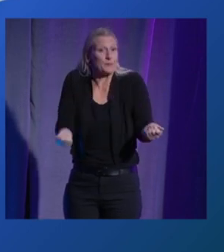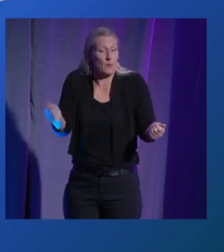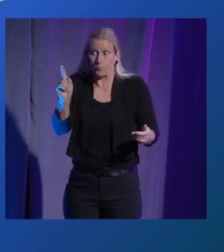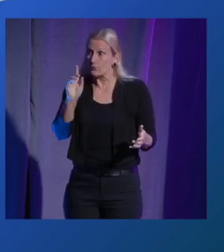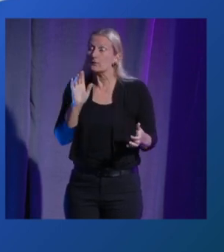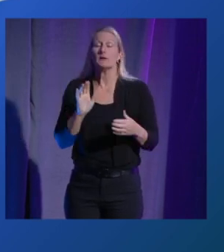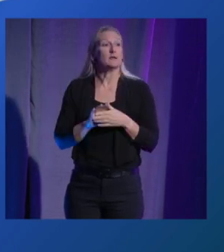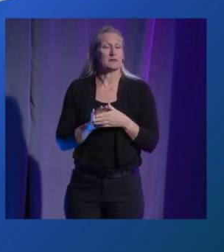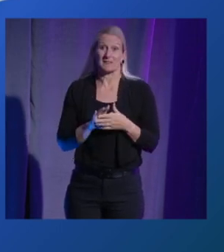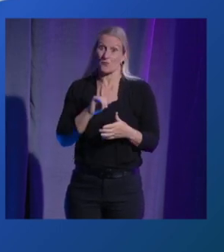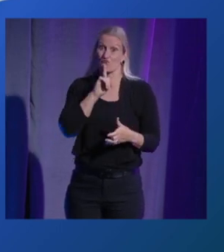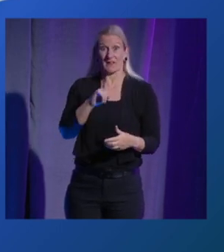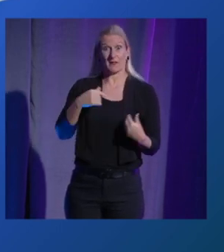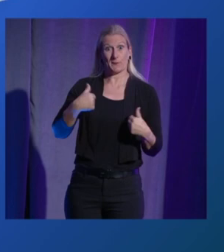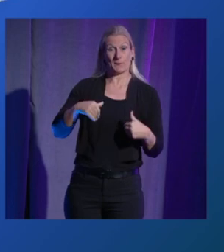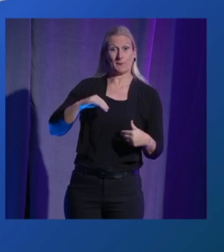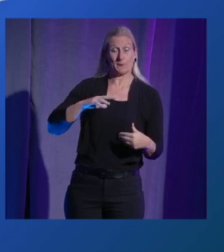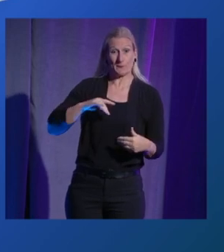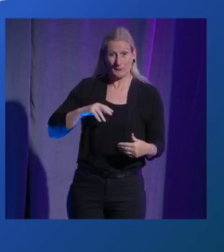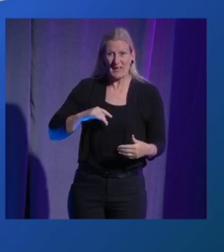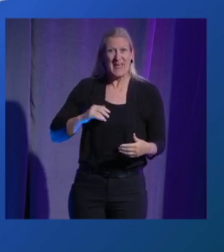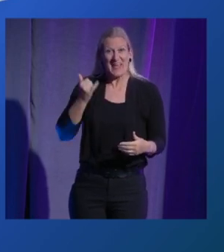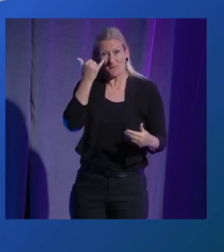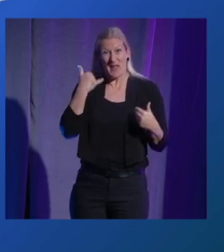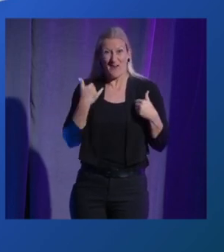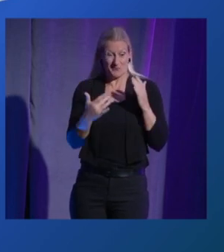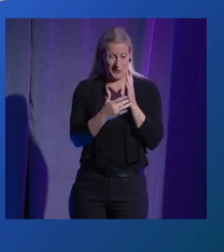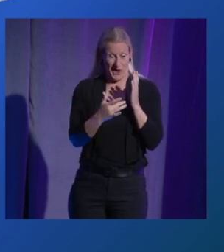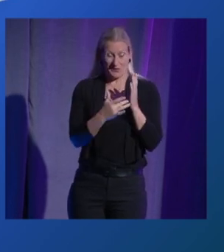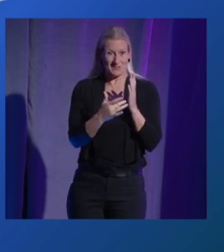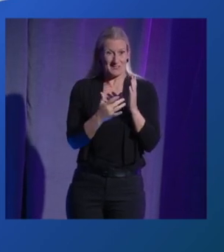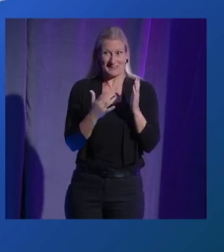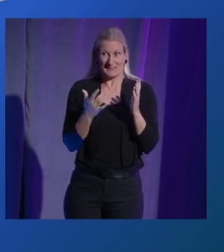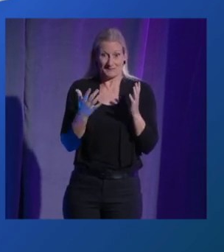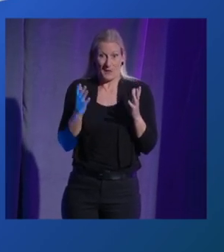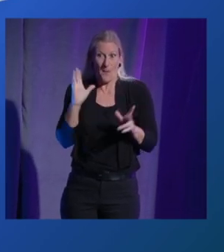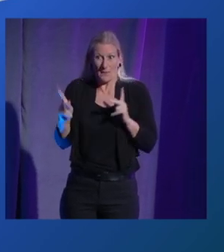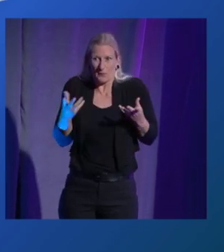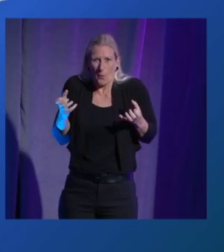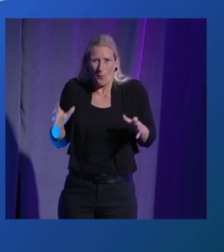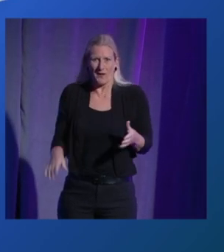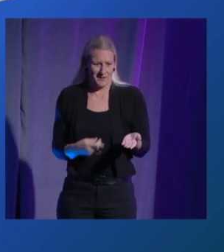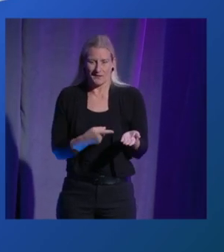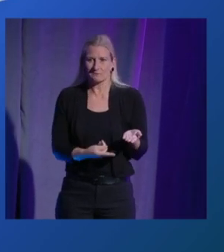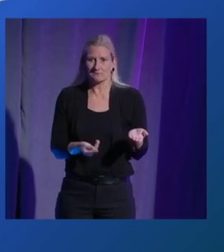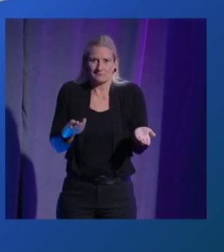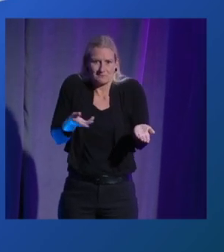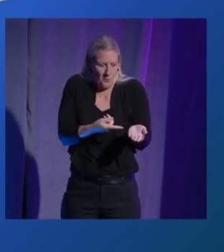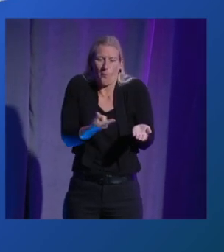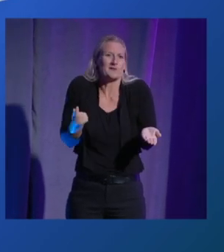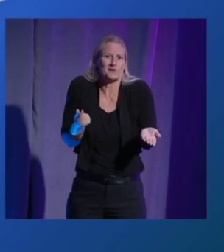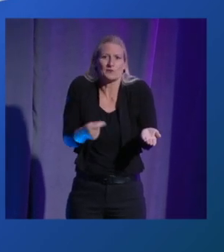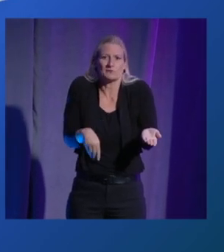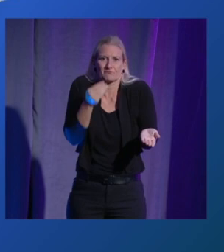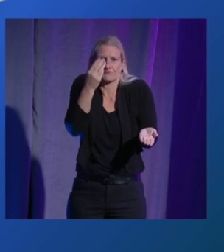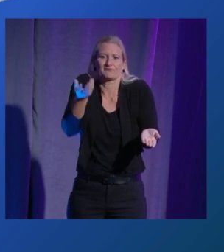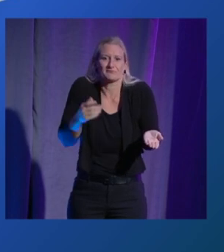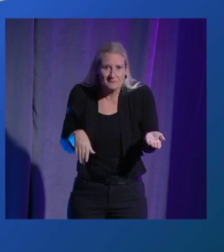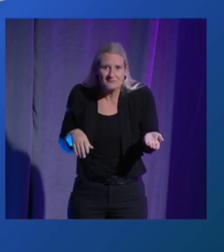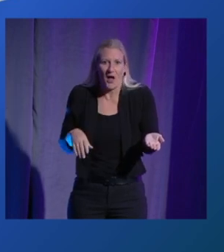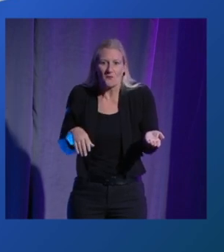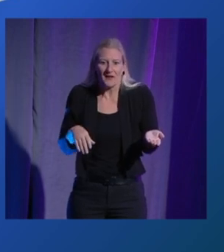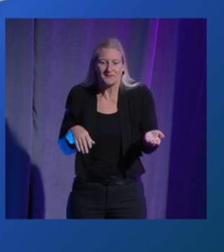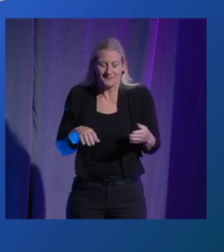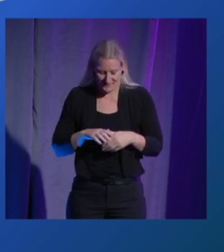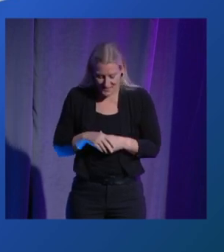cool technologies that are novel and nobody wants that there's a different file for that right and it it's very quickly sorted um I